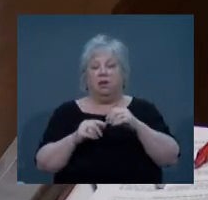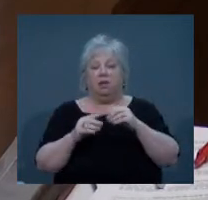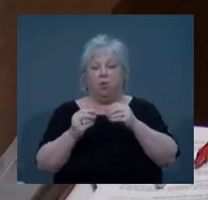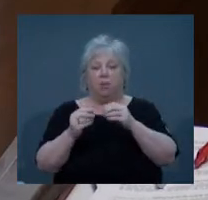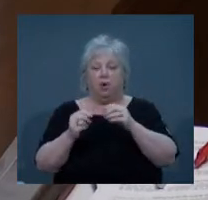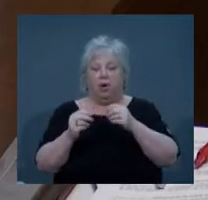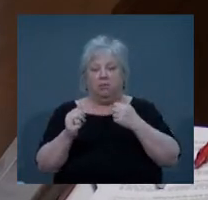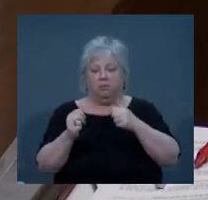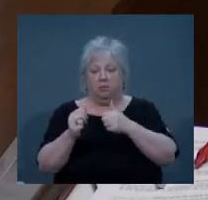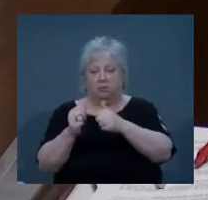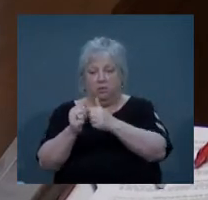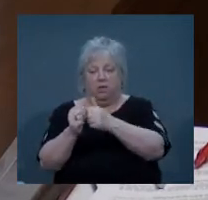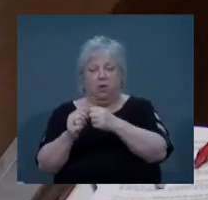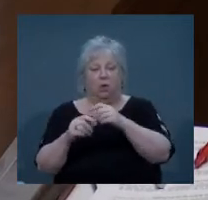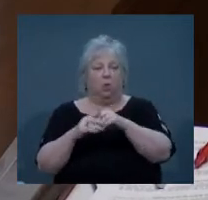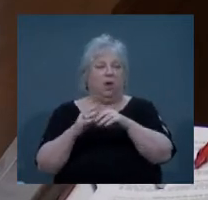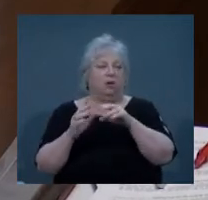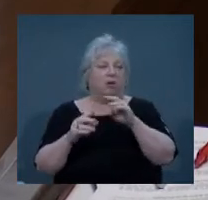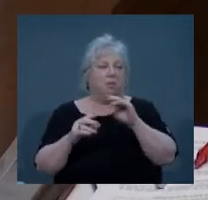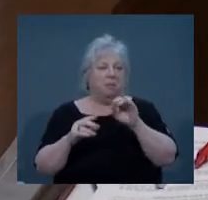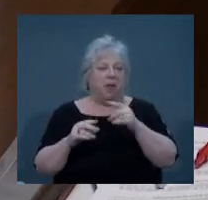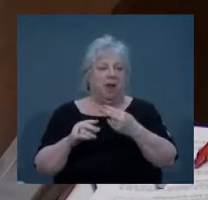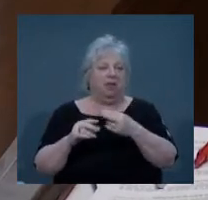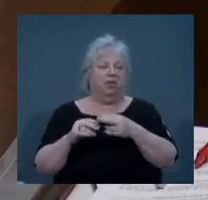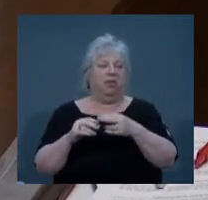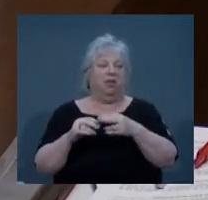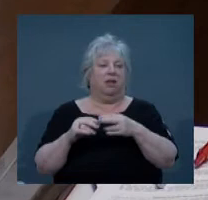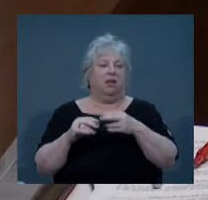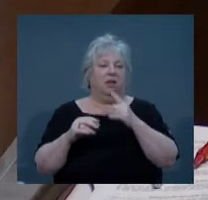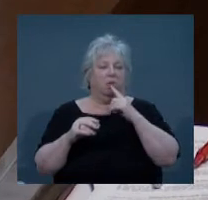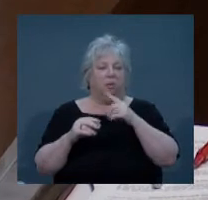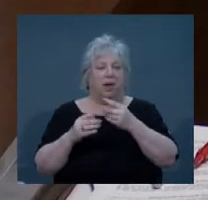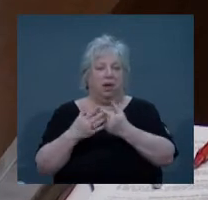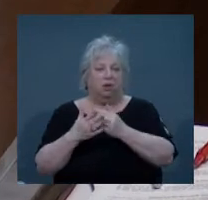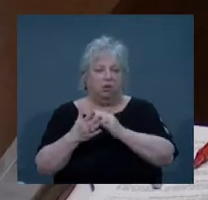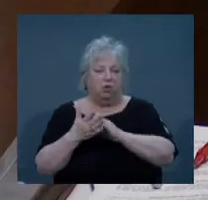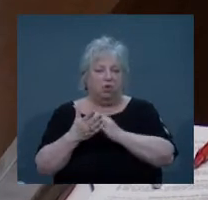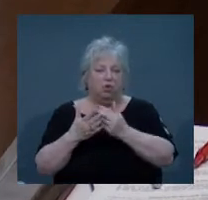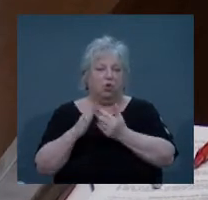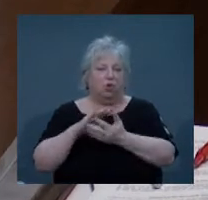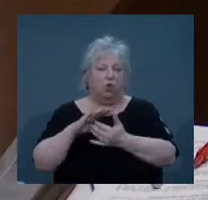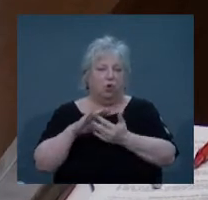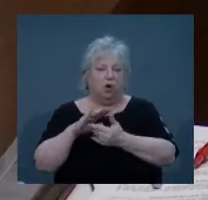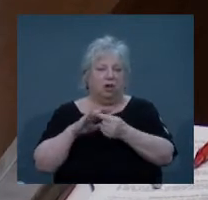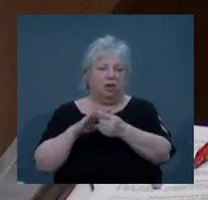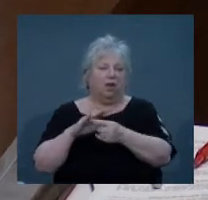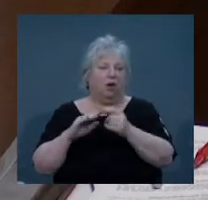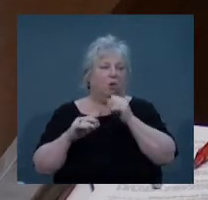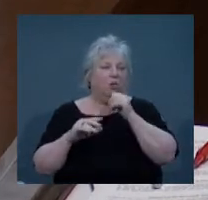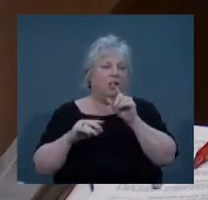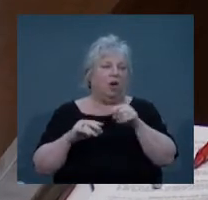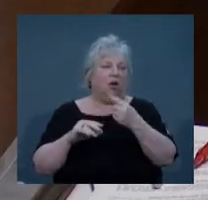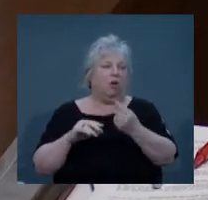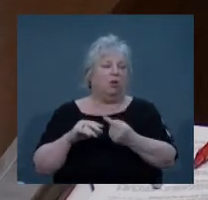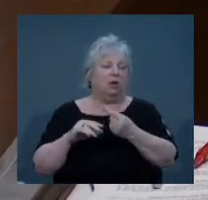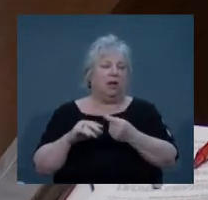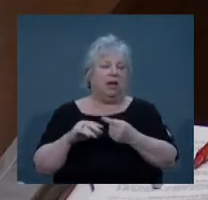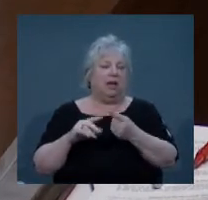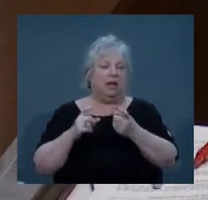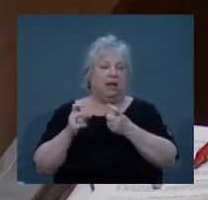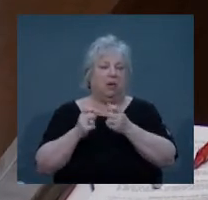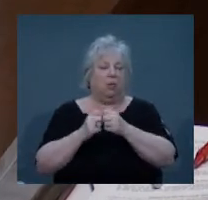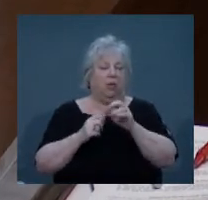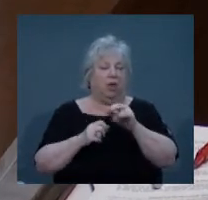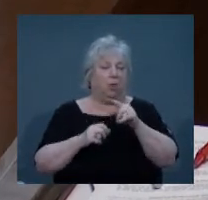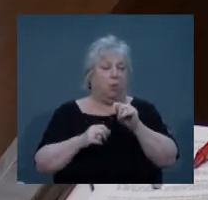drug activity was there, particularly when methamphetamines were being cooked there. We ended up not only dealing with the apartment